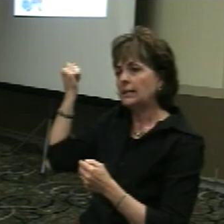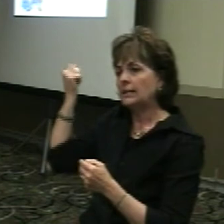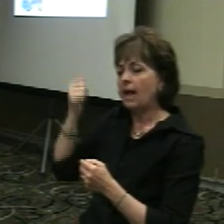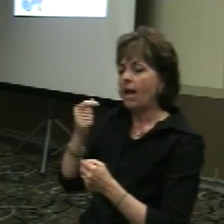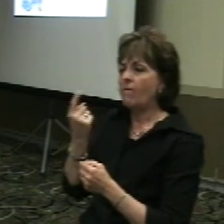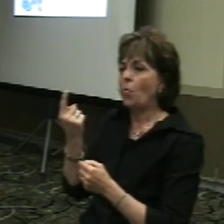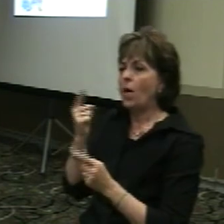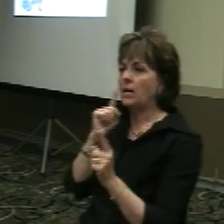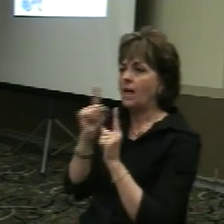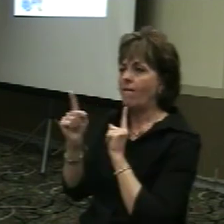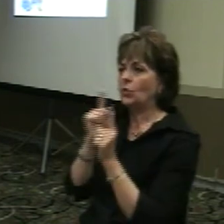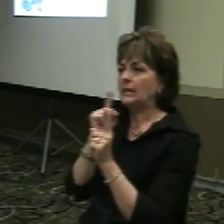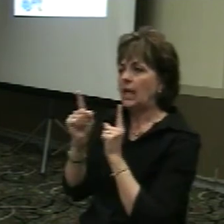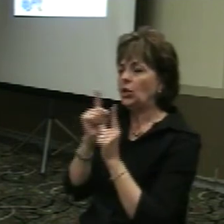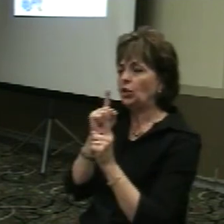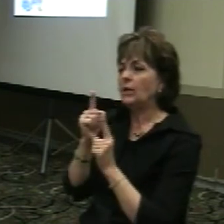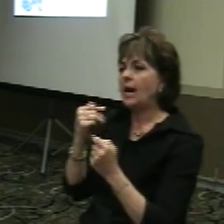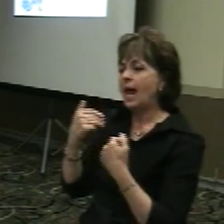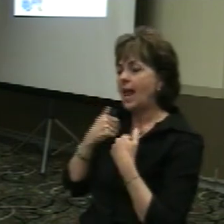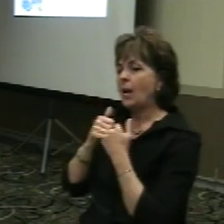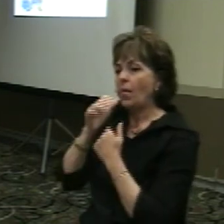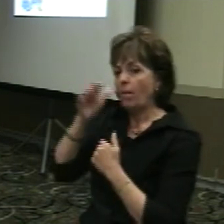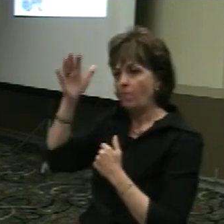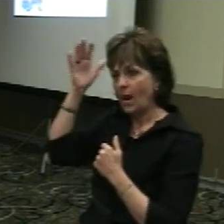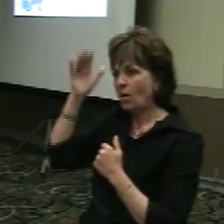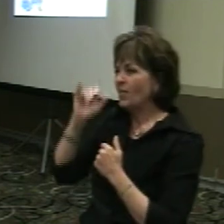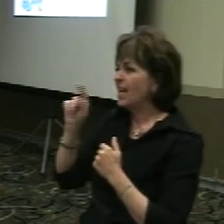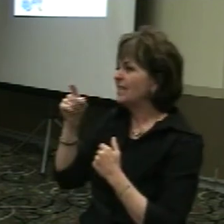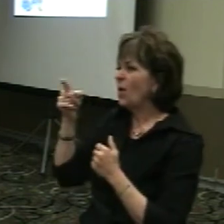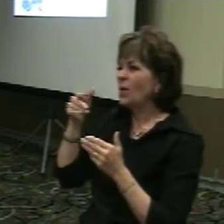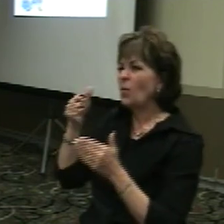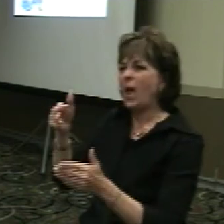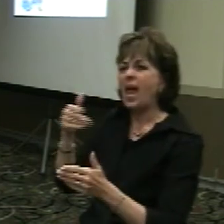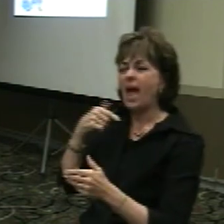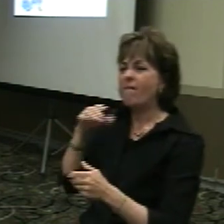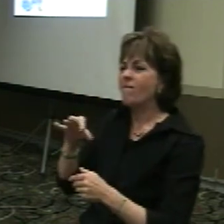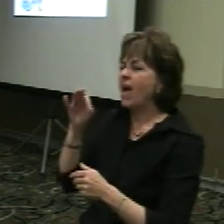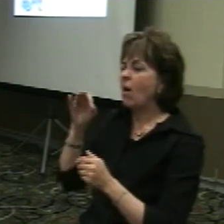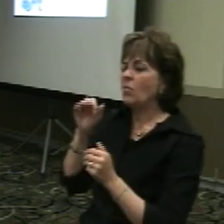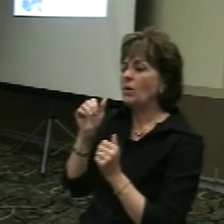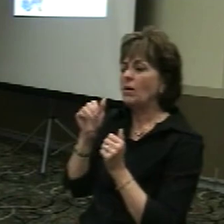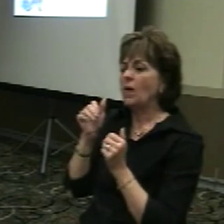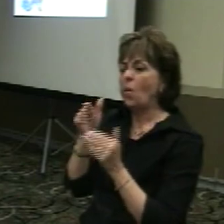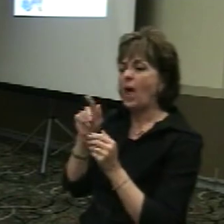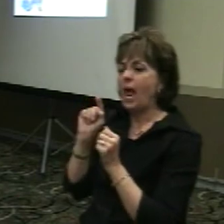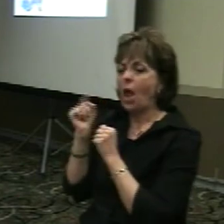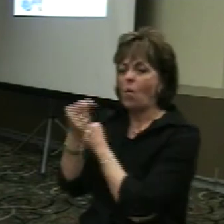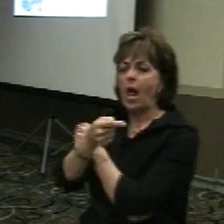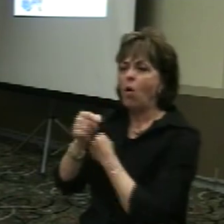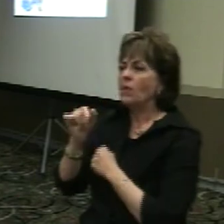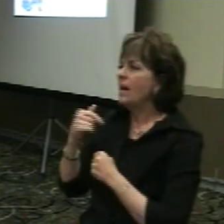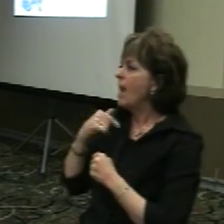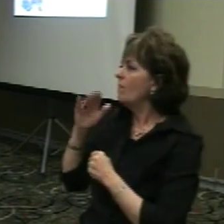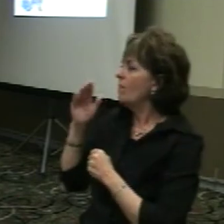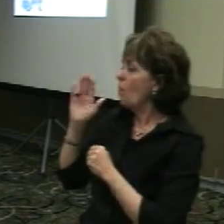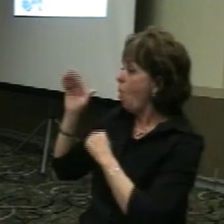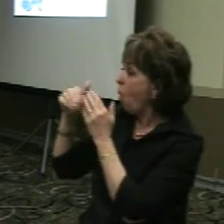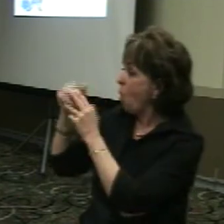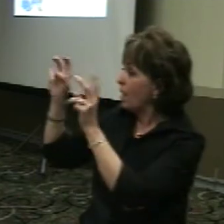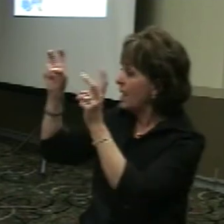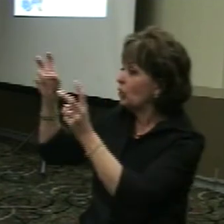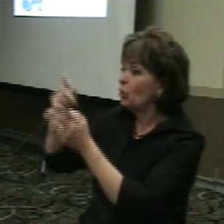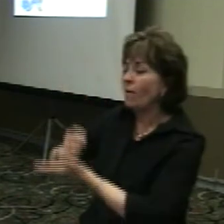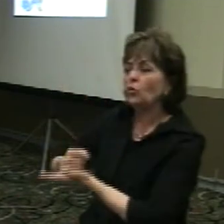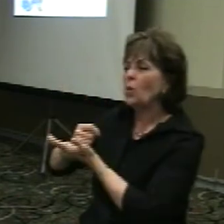one conversation that I had with a parent. It's the only way I've ever found a way around it. I've never had anybody, I mean, the whole issue